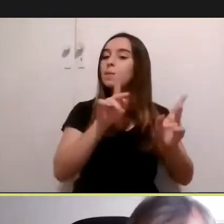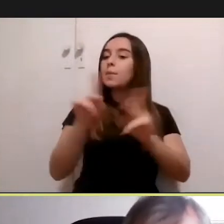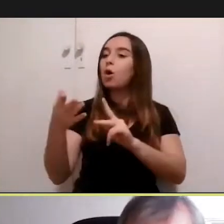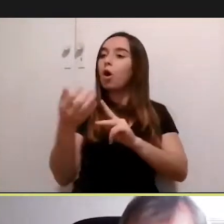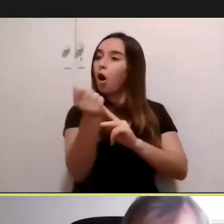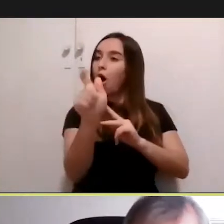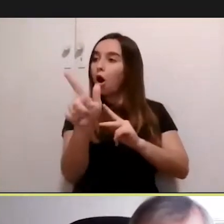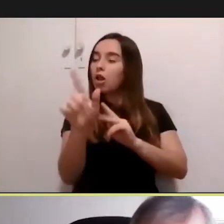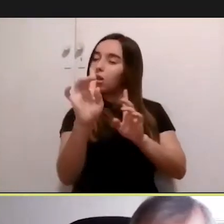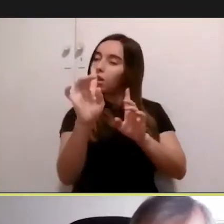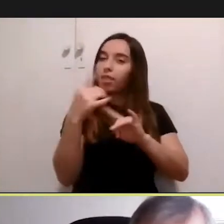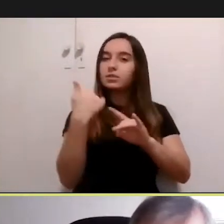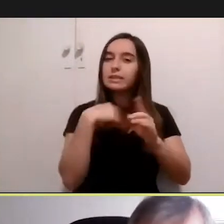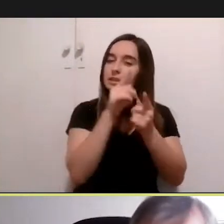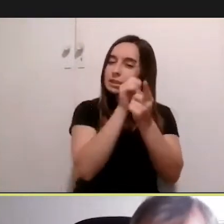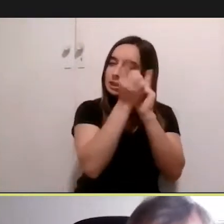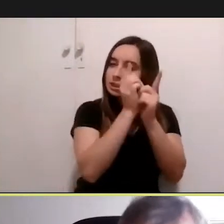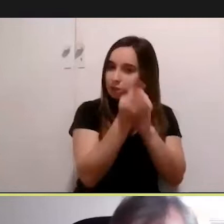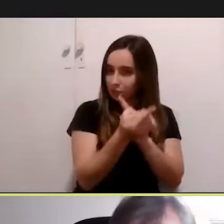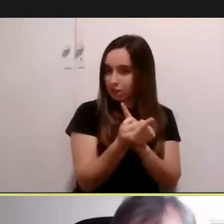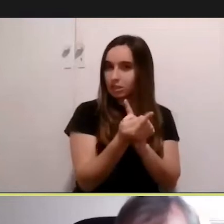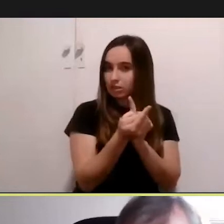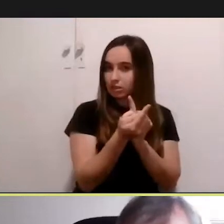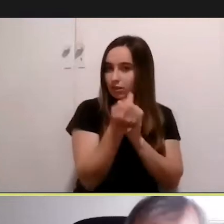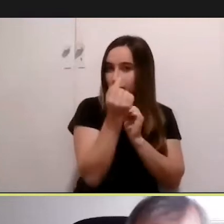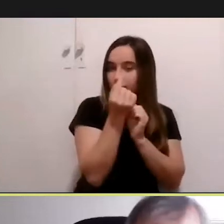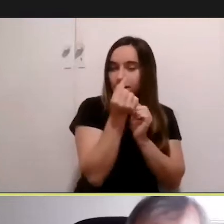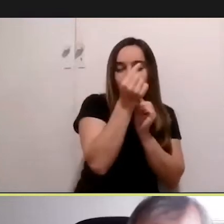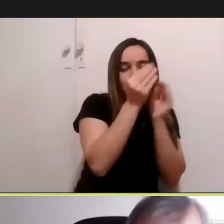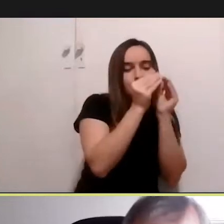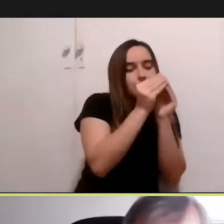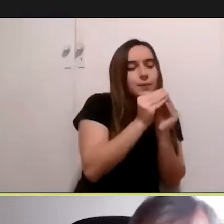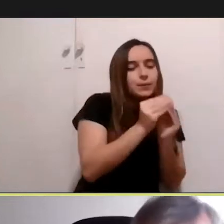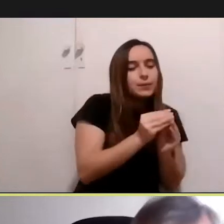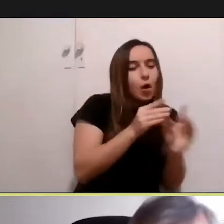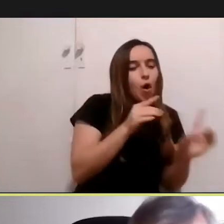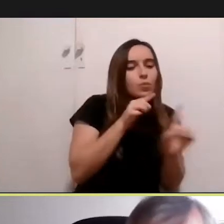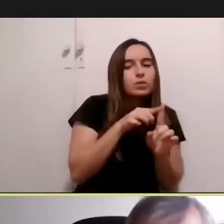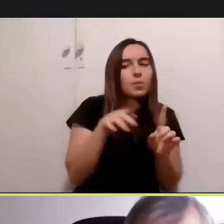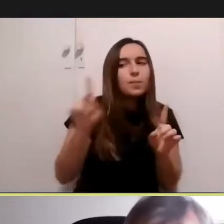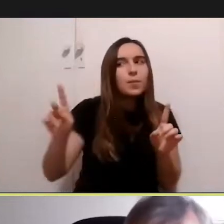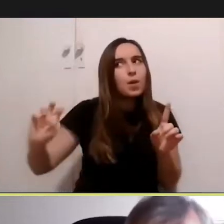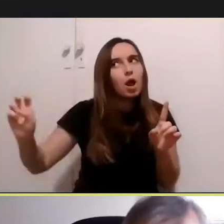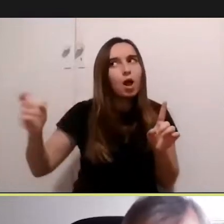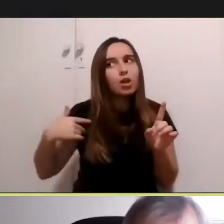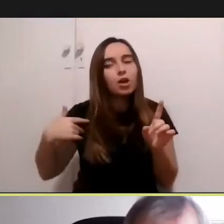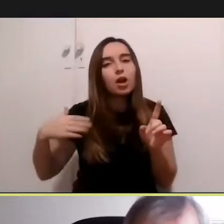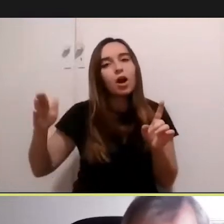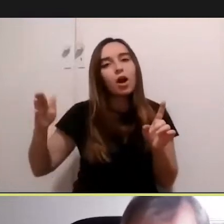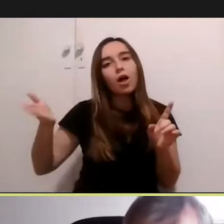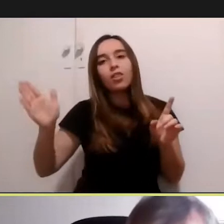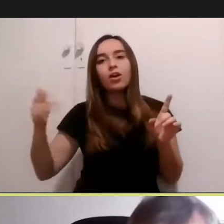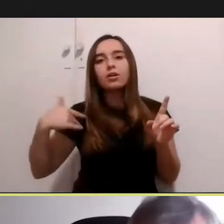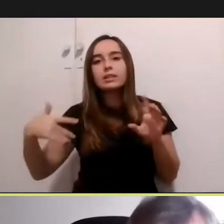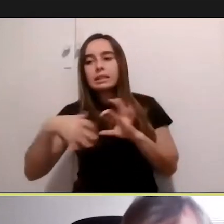or change it to make it accessible to other people? Or do you design it at the beginning so that everybody